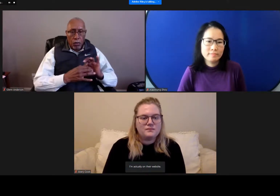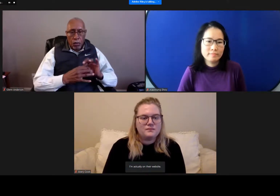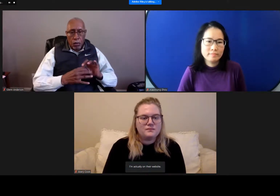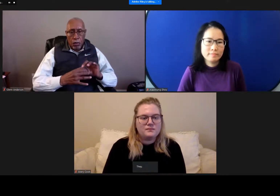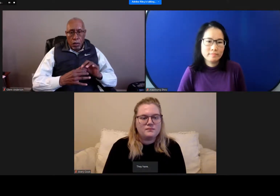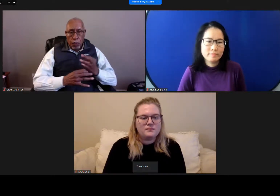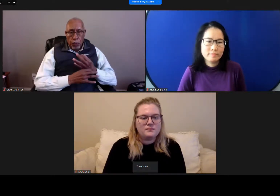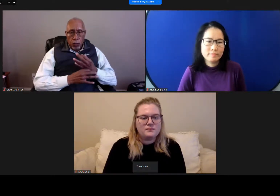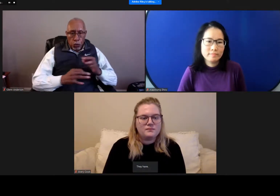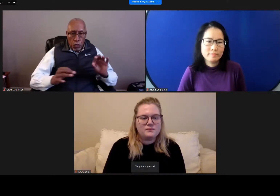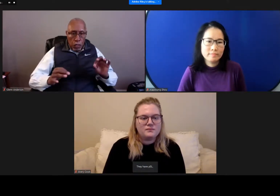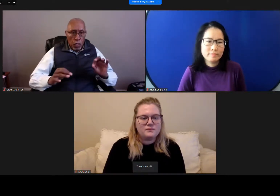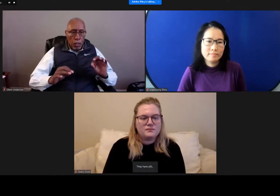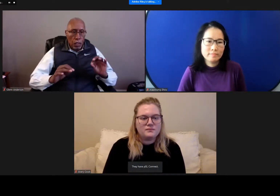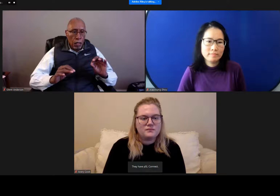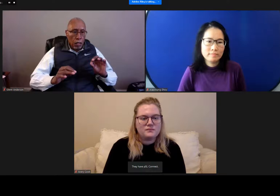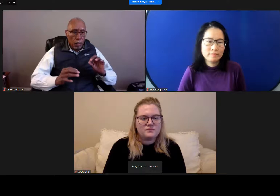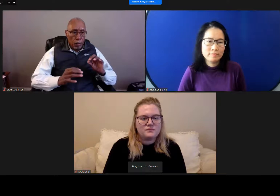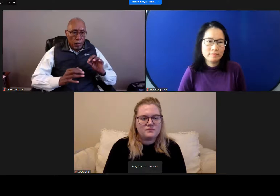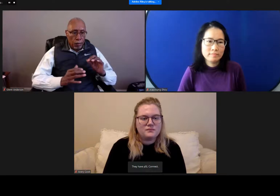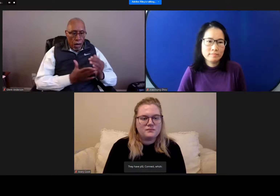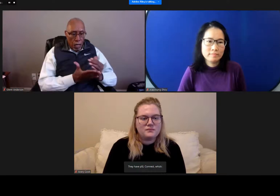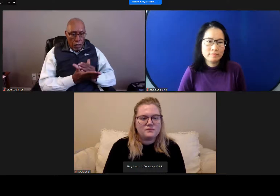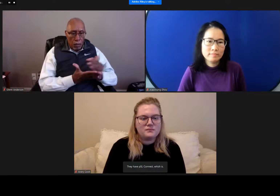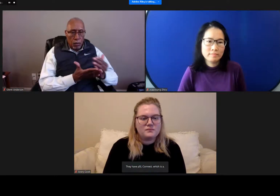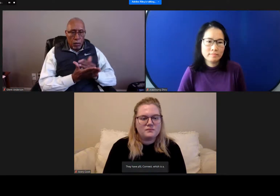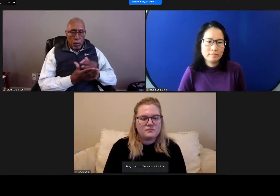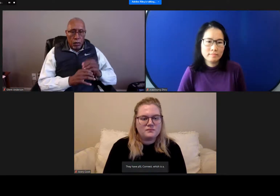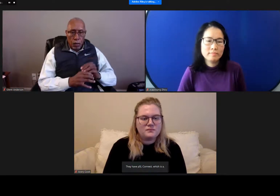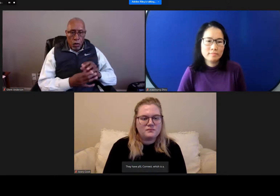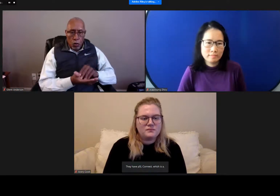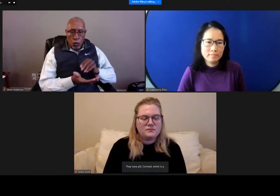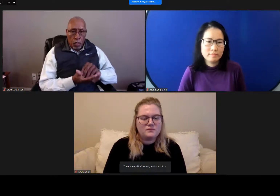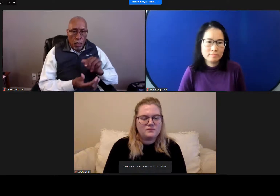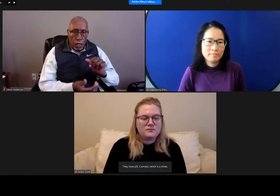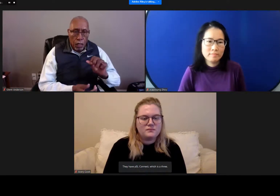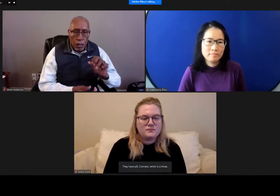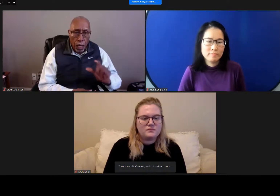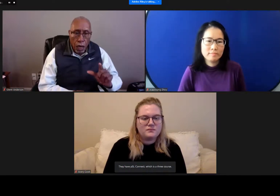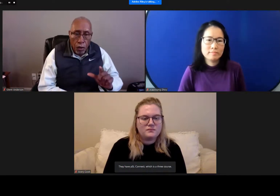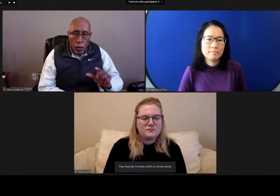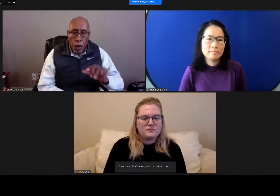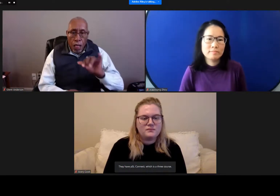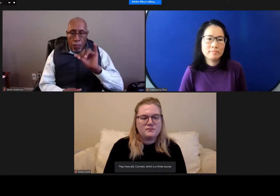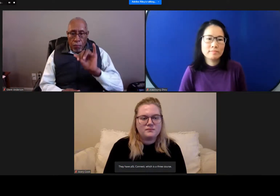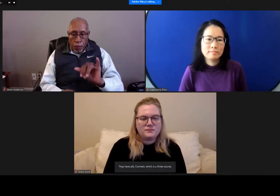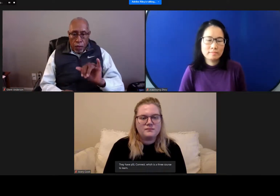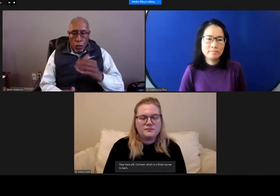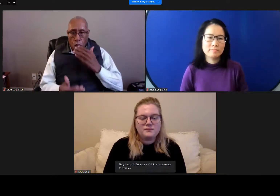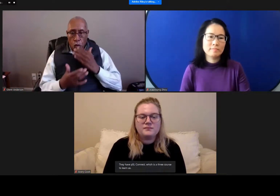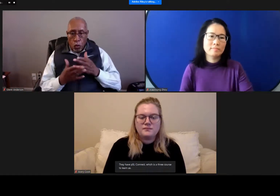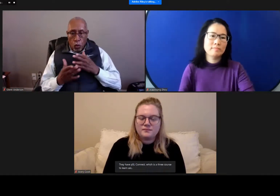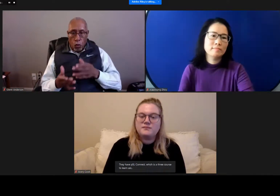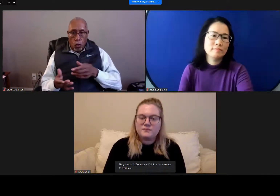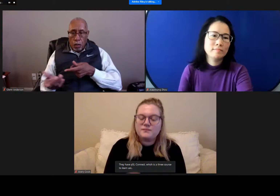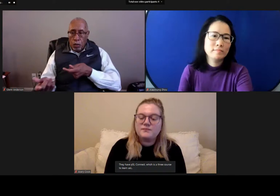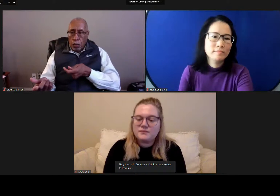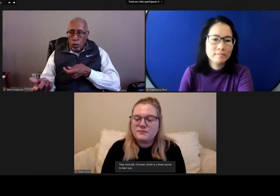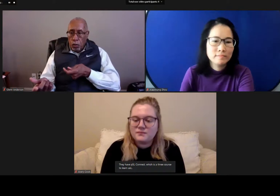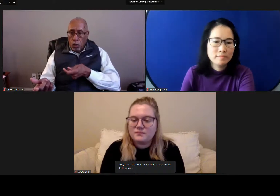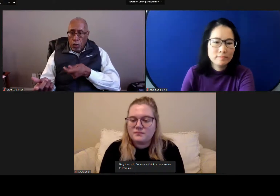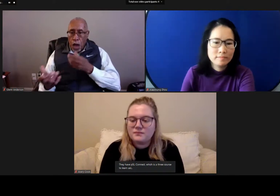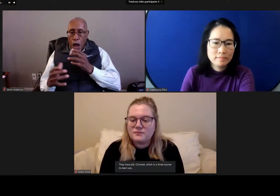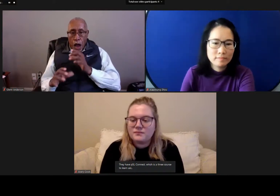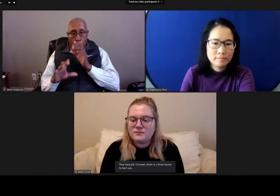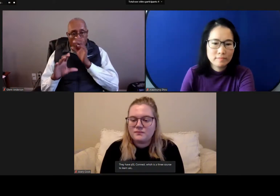they have ASL Connect, which is a free course to learn ASL.